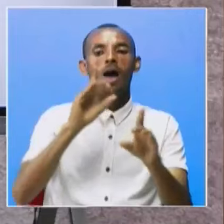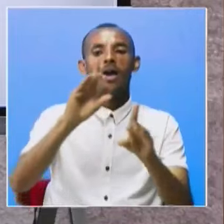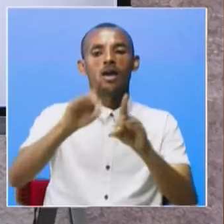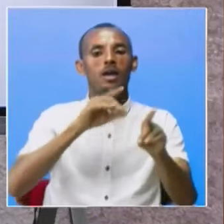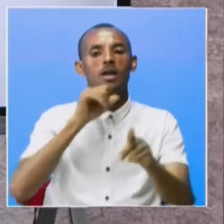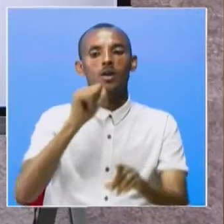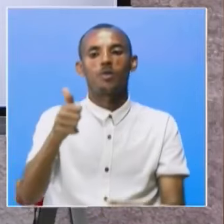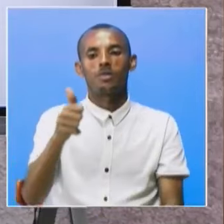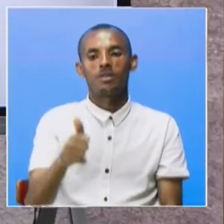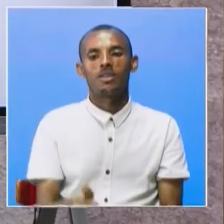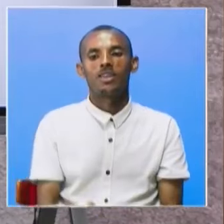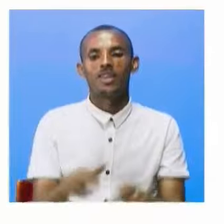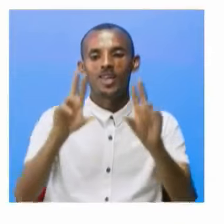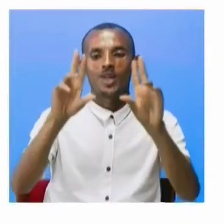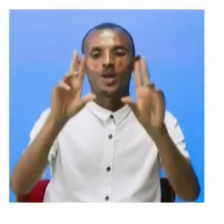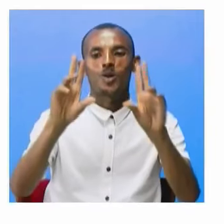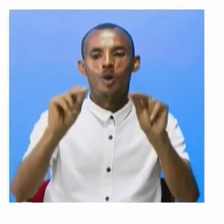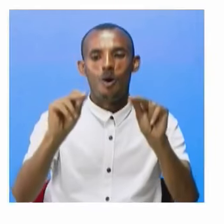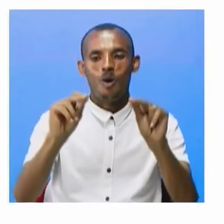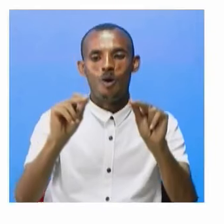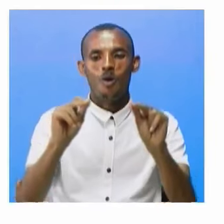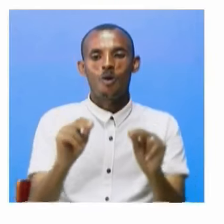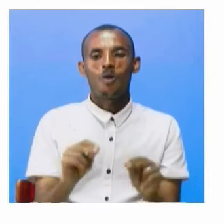good. No,